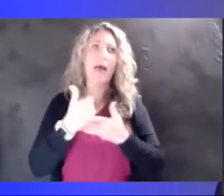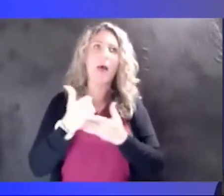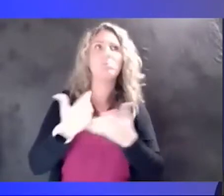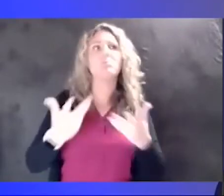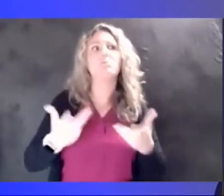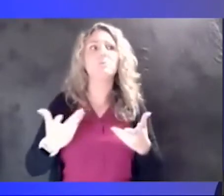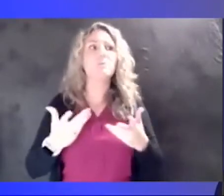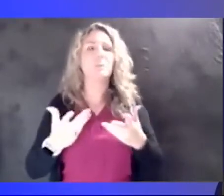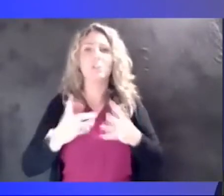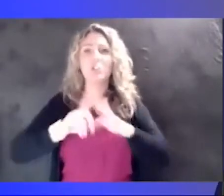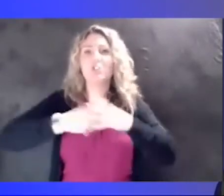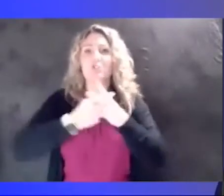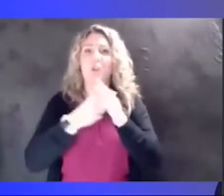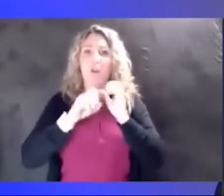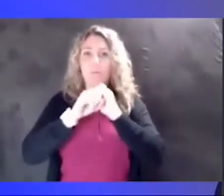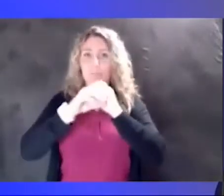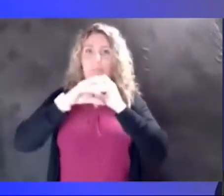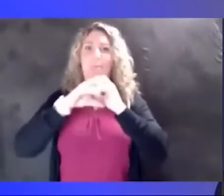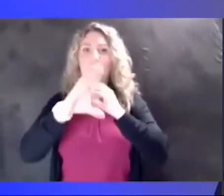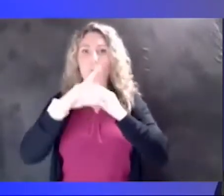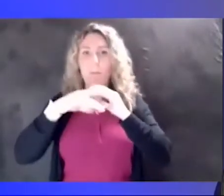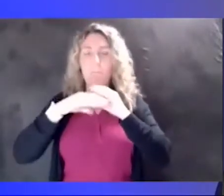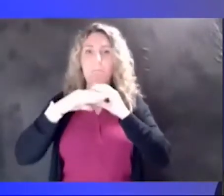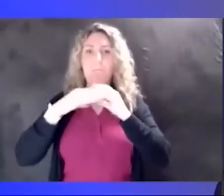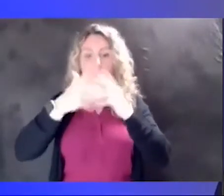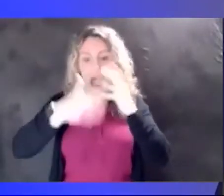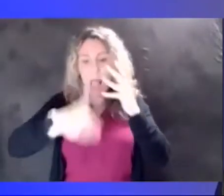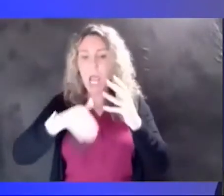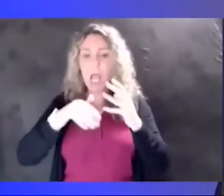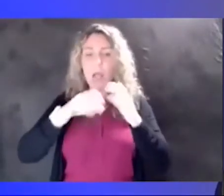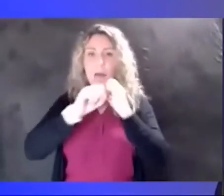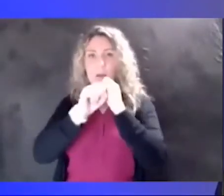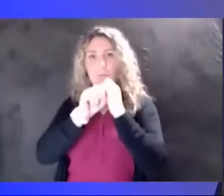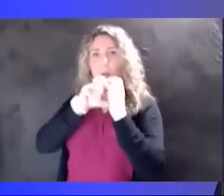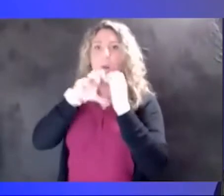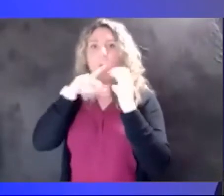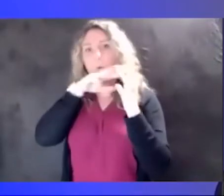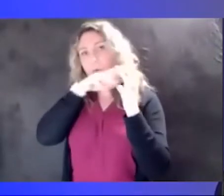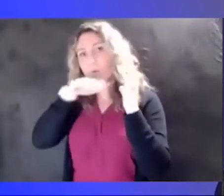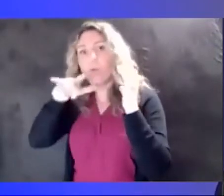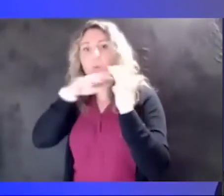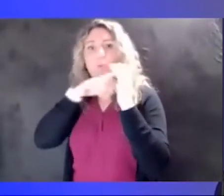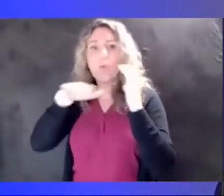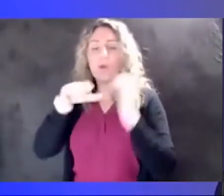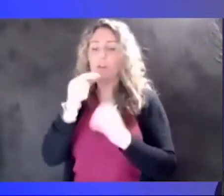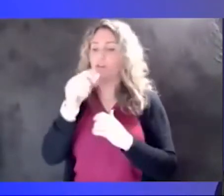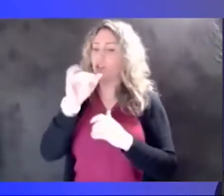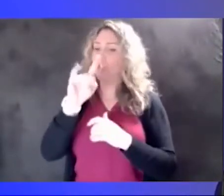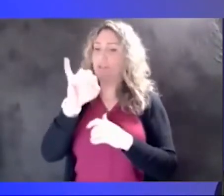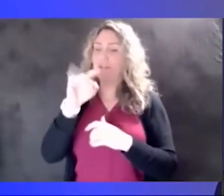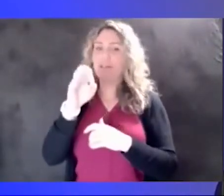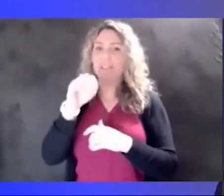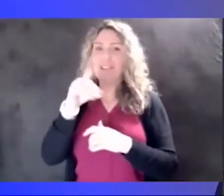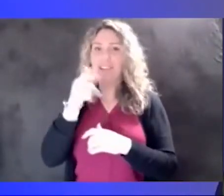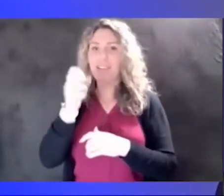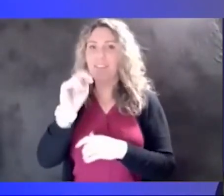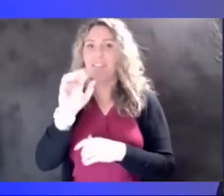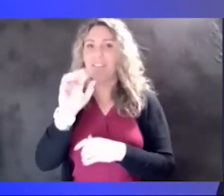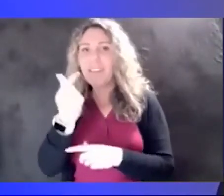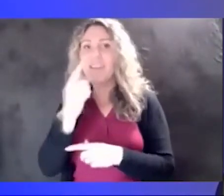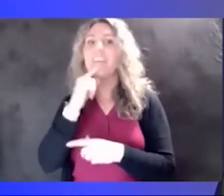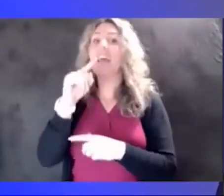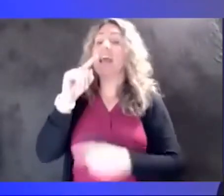blood vessels, making them, open up a little more. Ginseng, ginkgo biloba, that's a tough one to